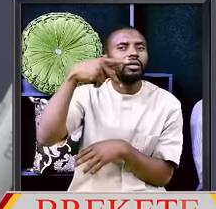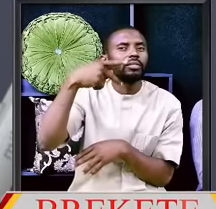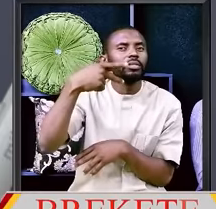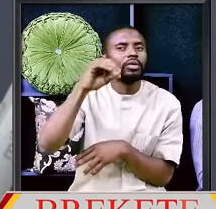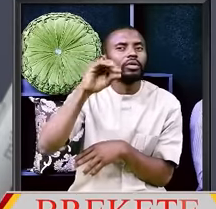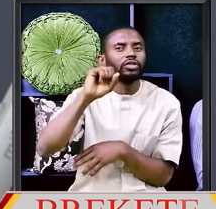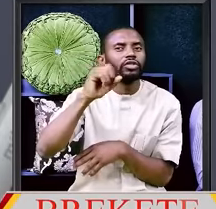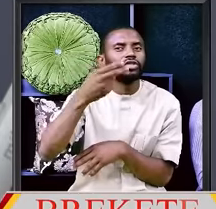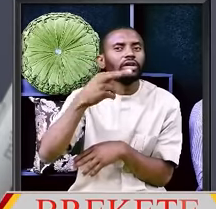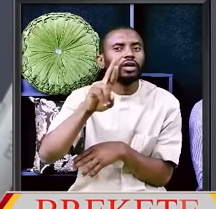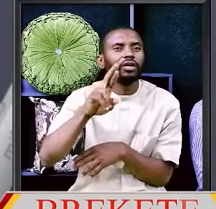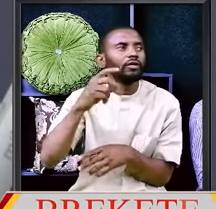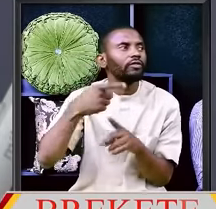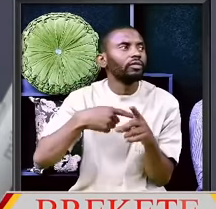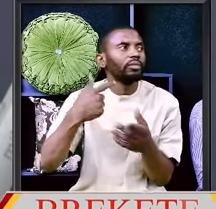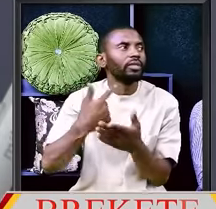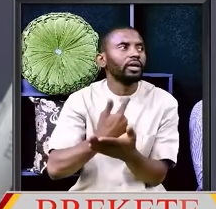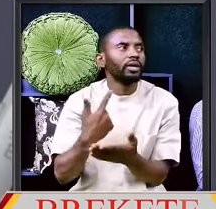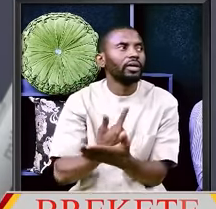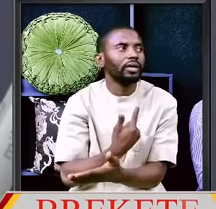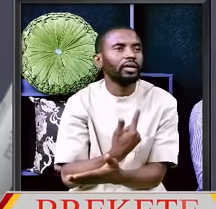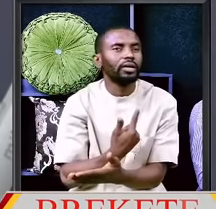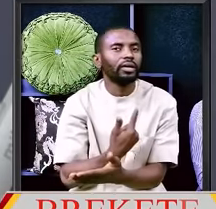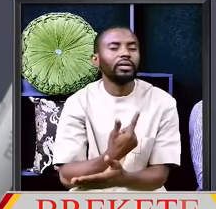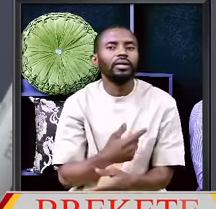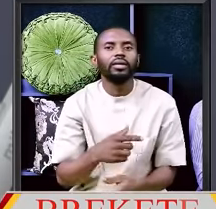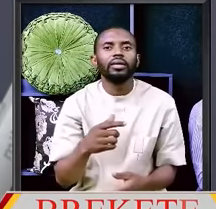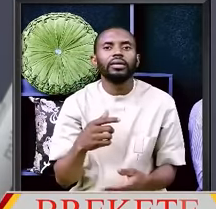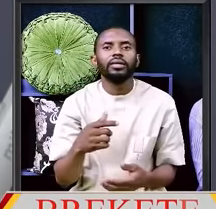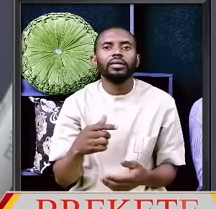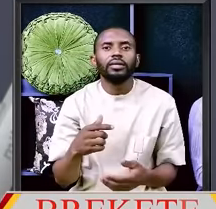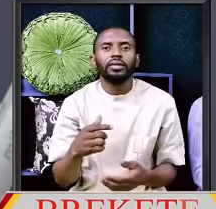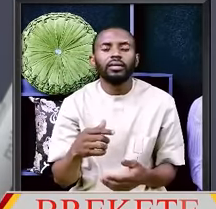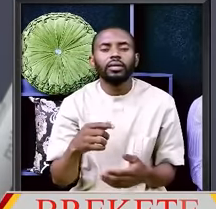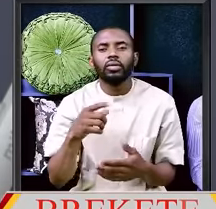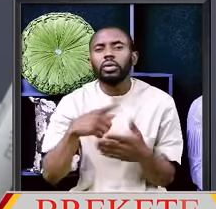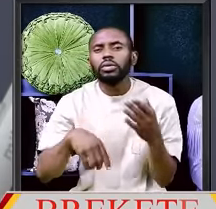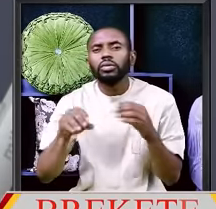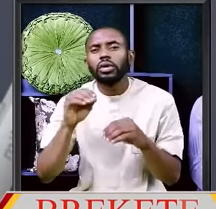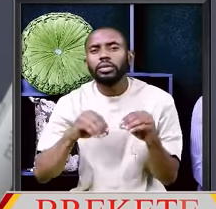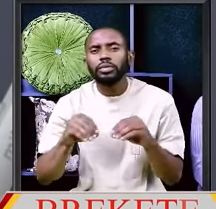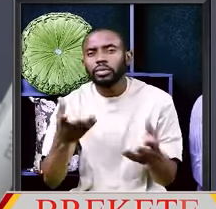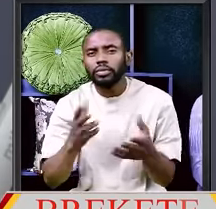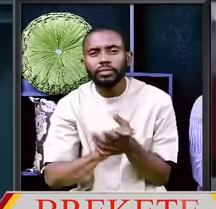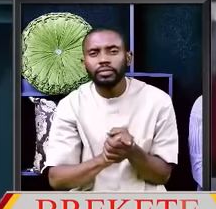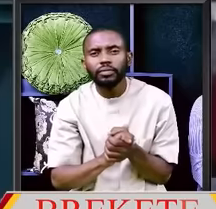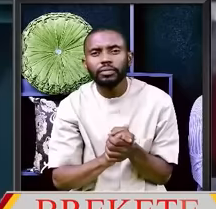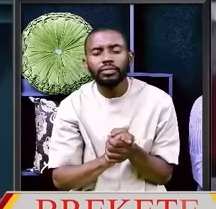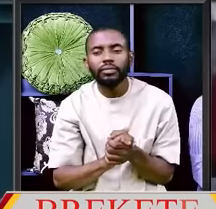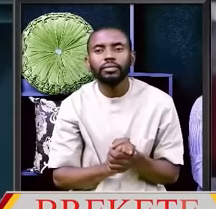Portia from Ghana. Yes, sir. Waiting be your contributor. Yes, sir.